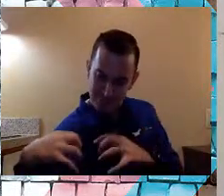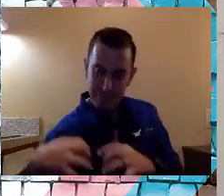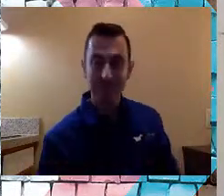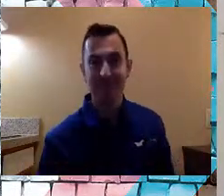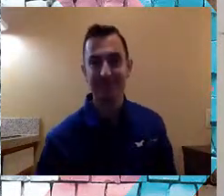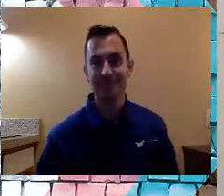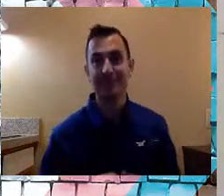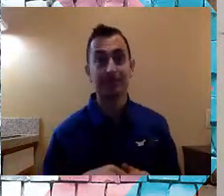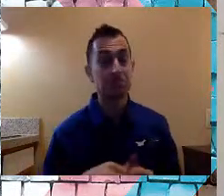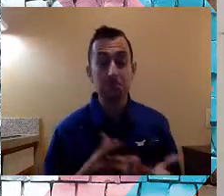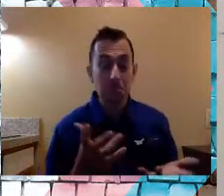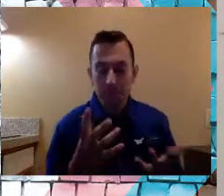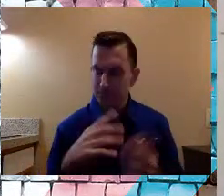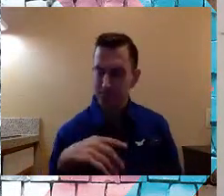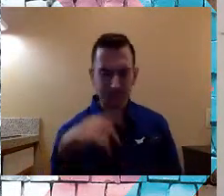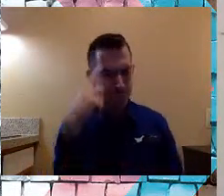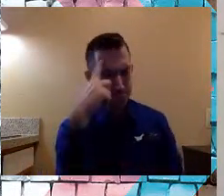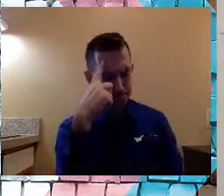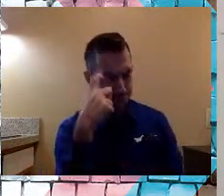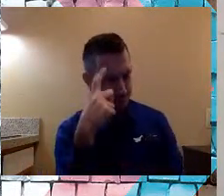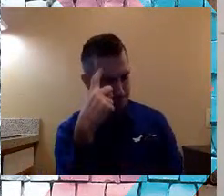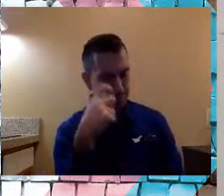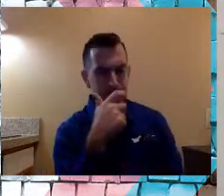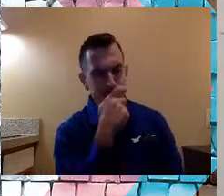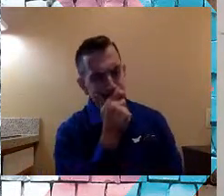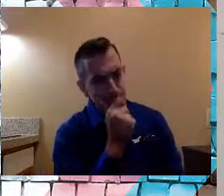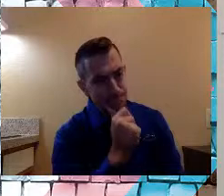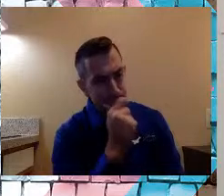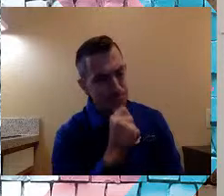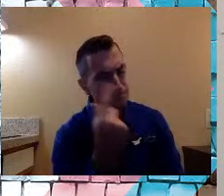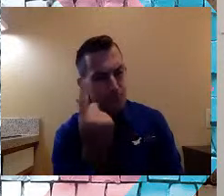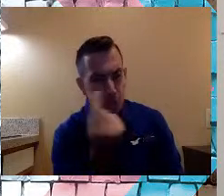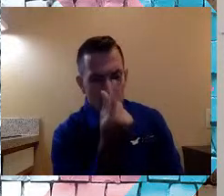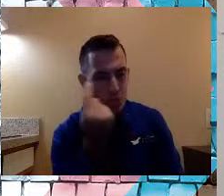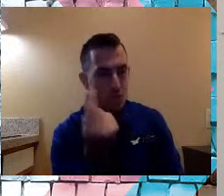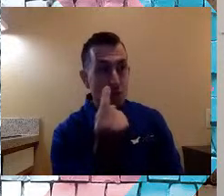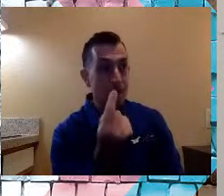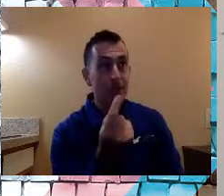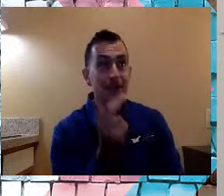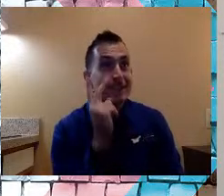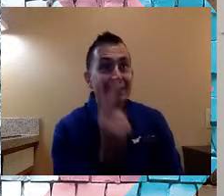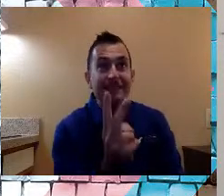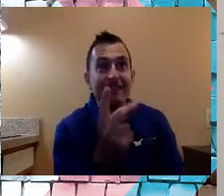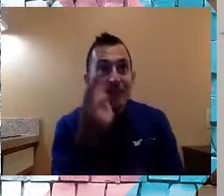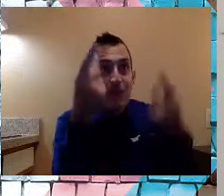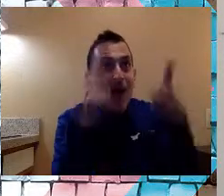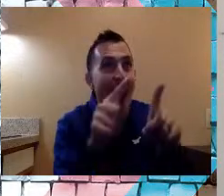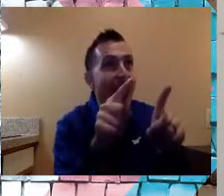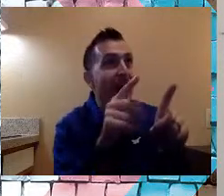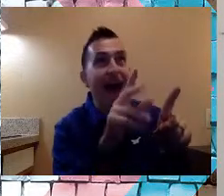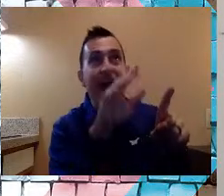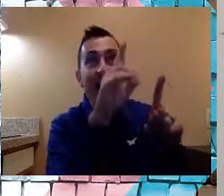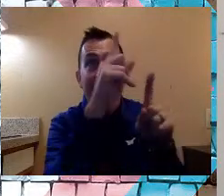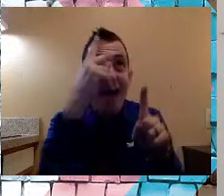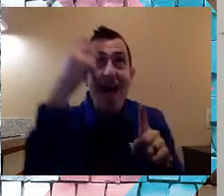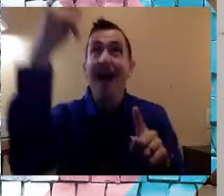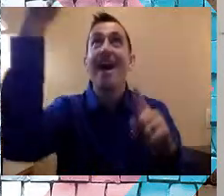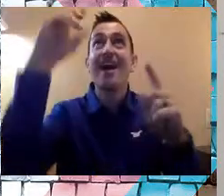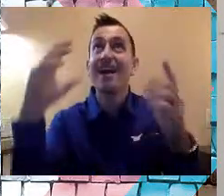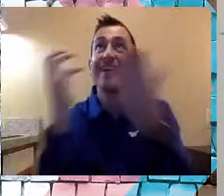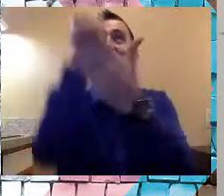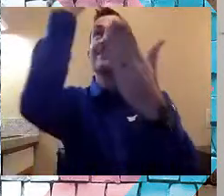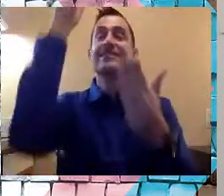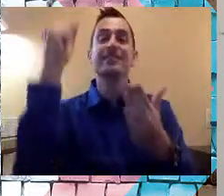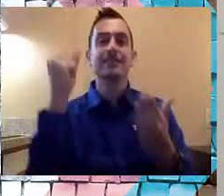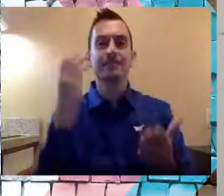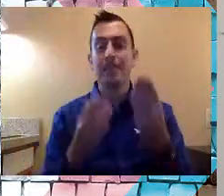Perhaps you're uncertain, not sure what to do. Just look for the moments that let you be you. Like maybe